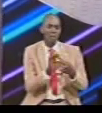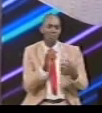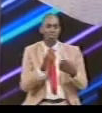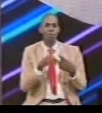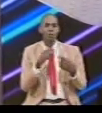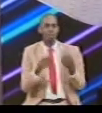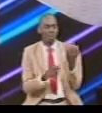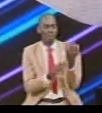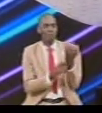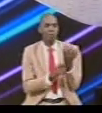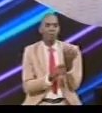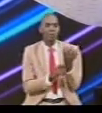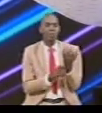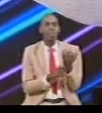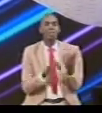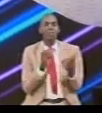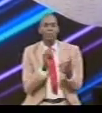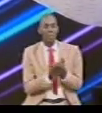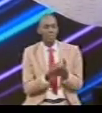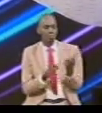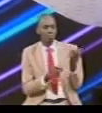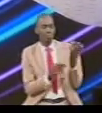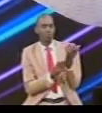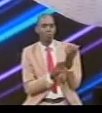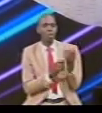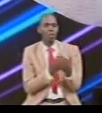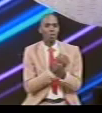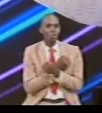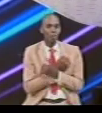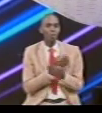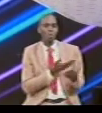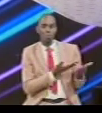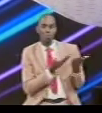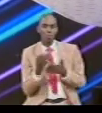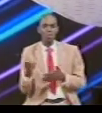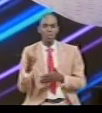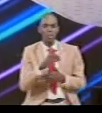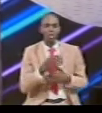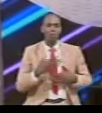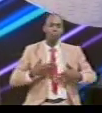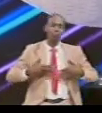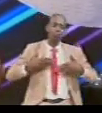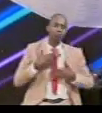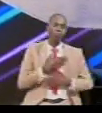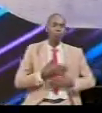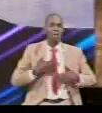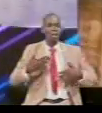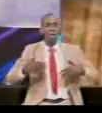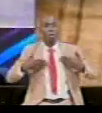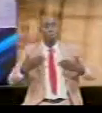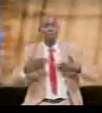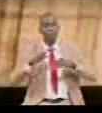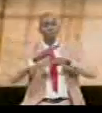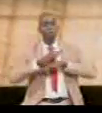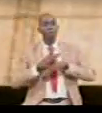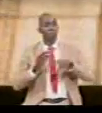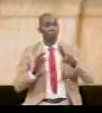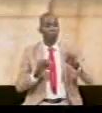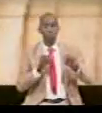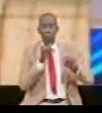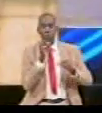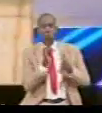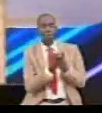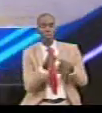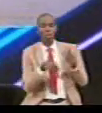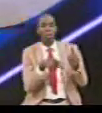contact is what brings them the joy and satisfaction. It's talking about the pure love